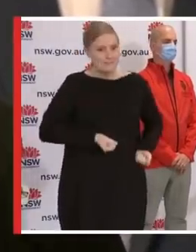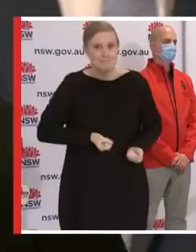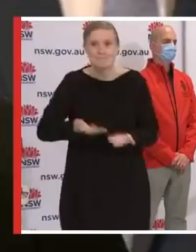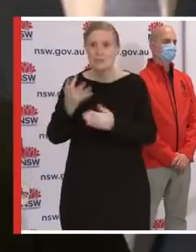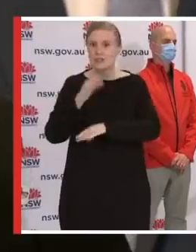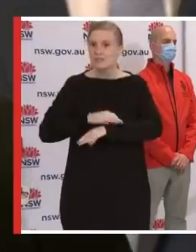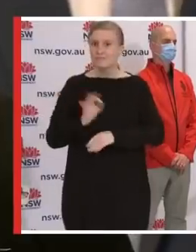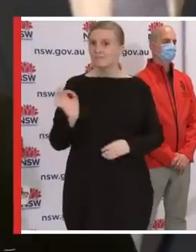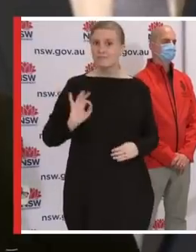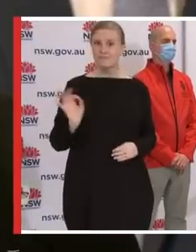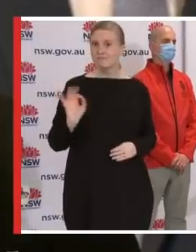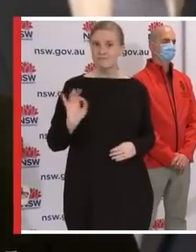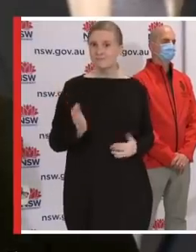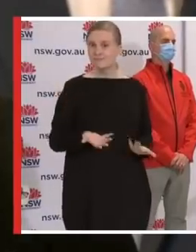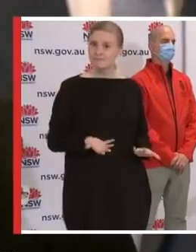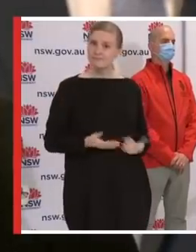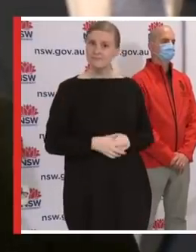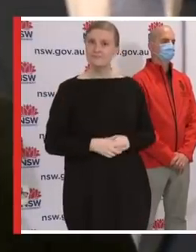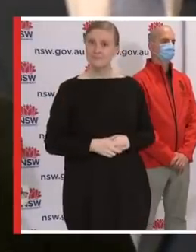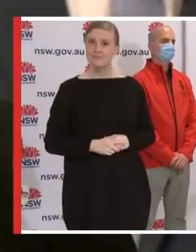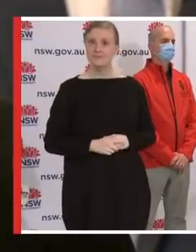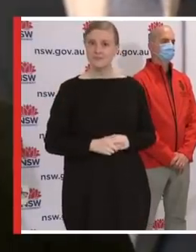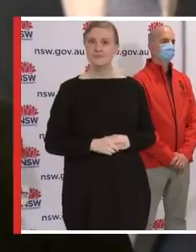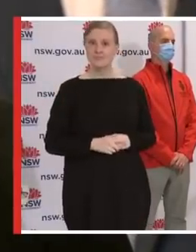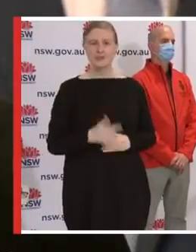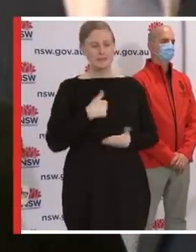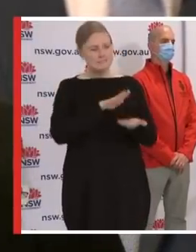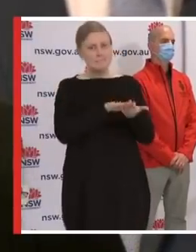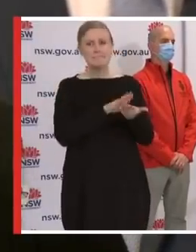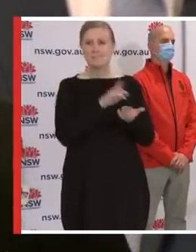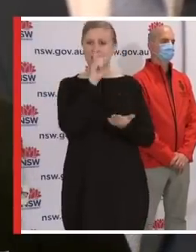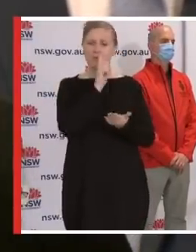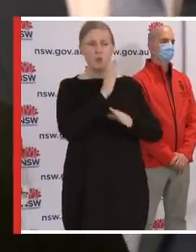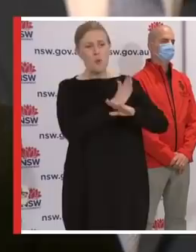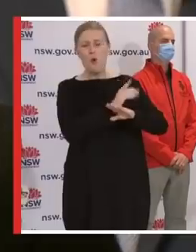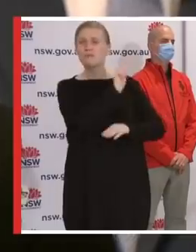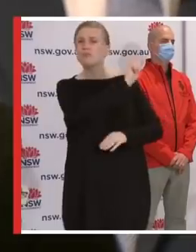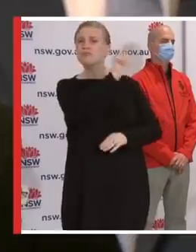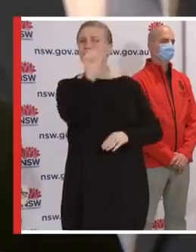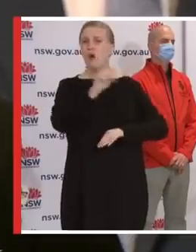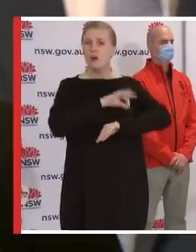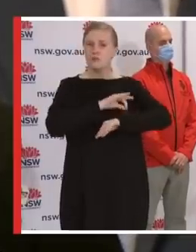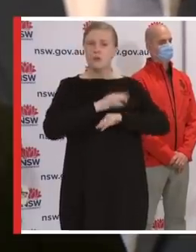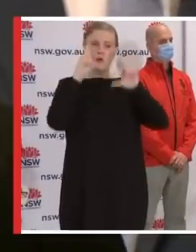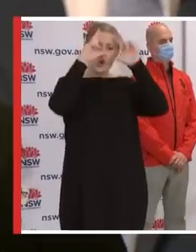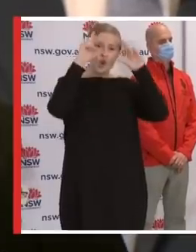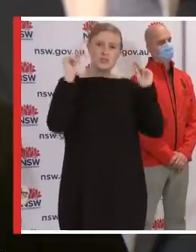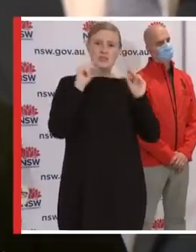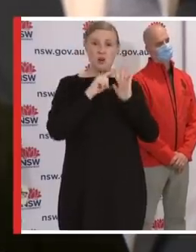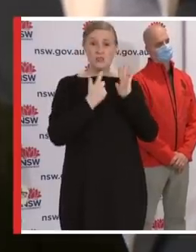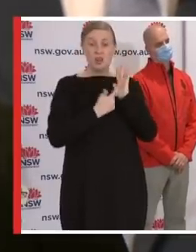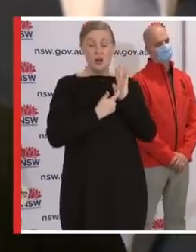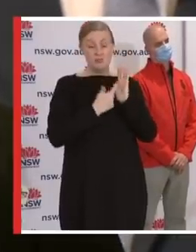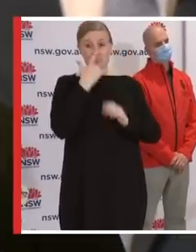the hospital network, who are dealing with COVID patients every day, who see the pain and suffering that we don't see,